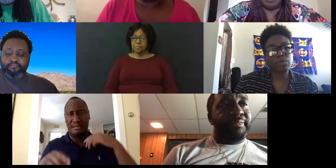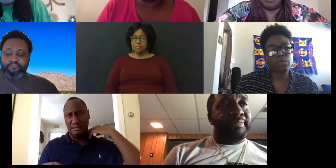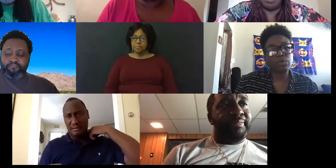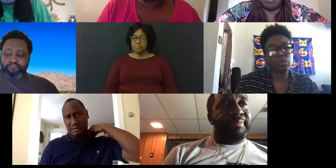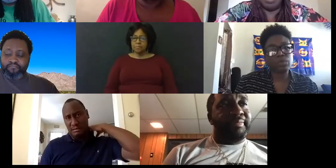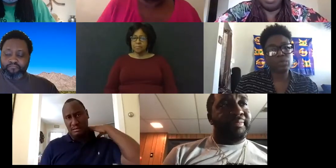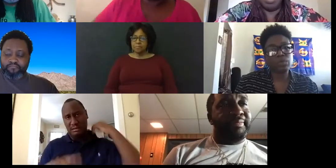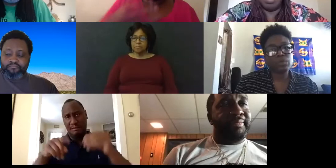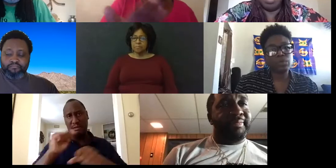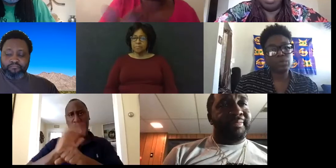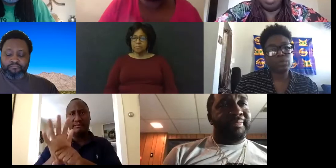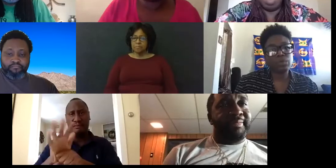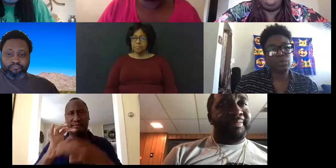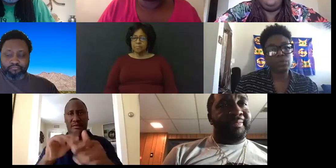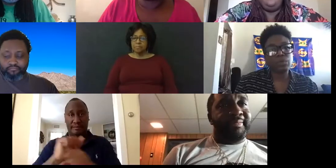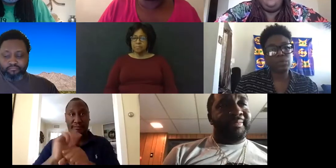Okay.